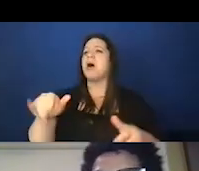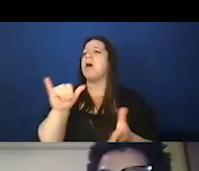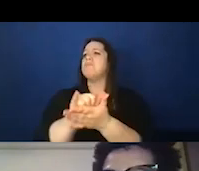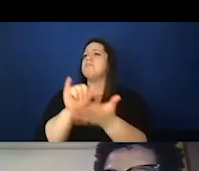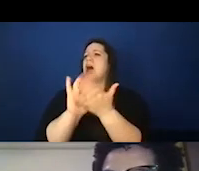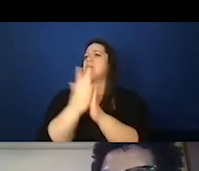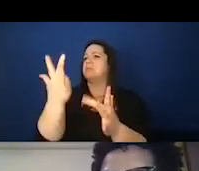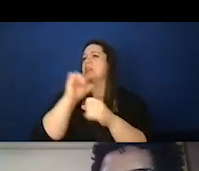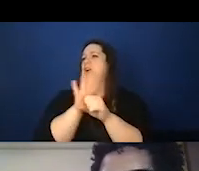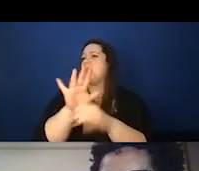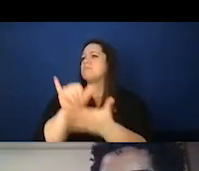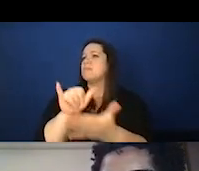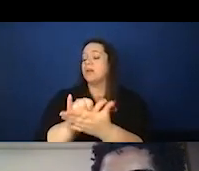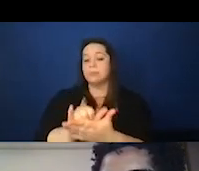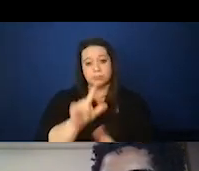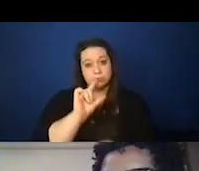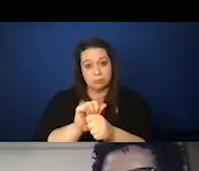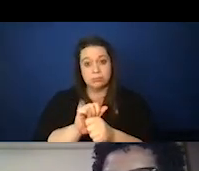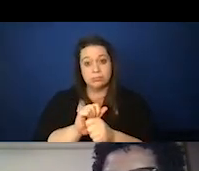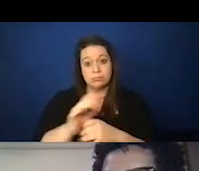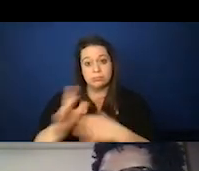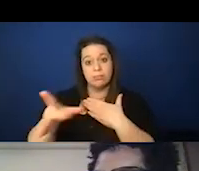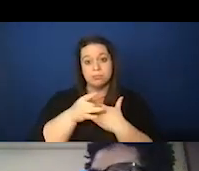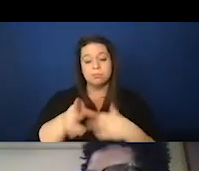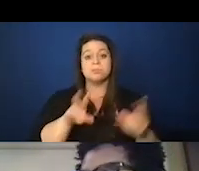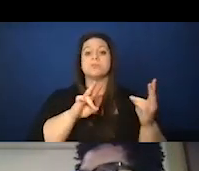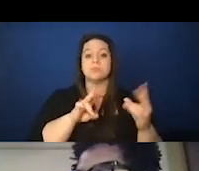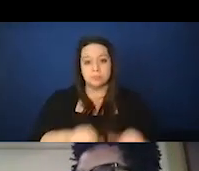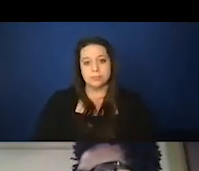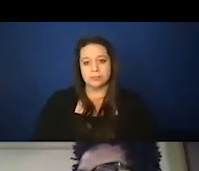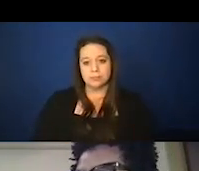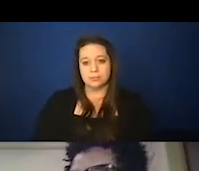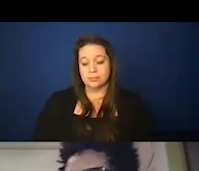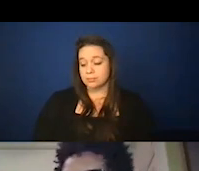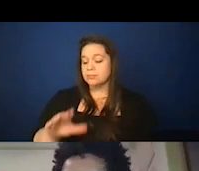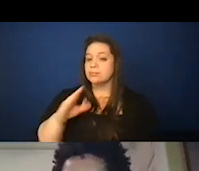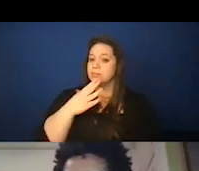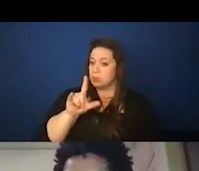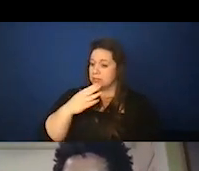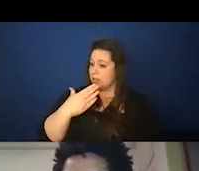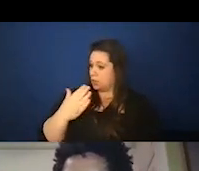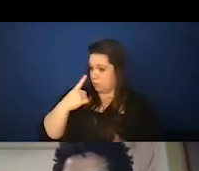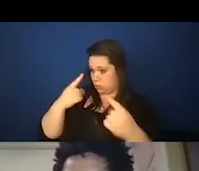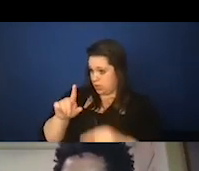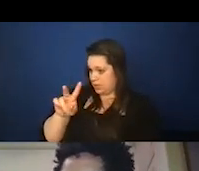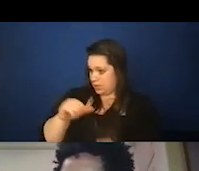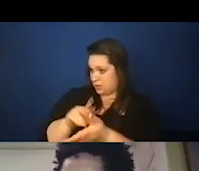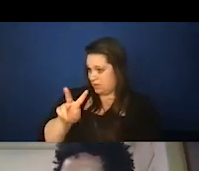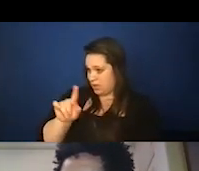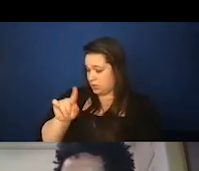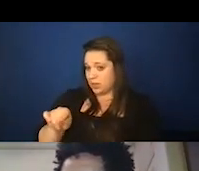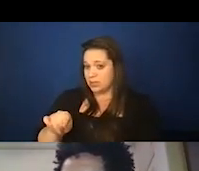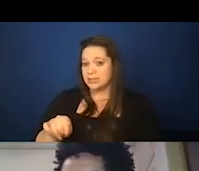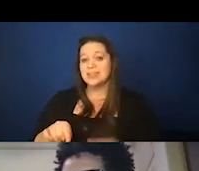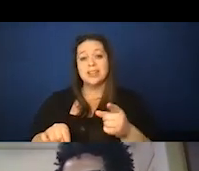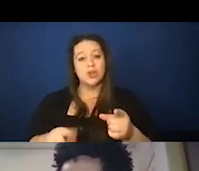Thank you. Thank you. Dr. Vasquez? No, I agree 100%. So, you Right. got to tell them the eyes can only see what the mind